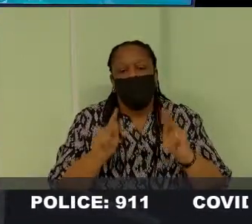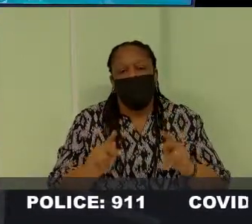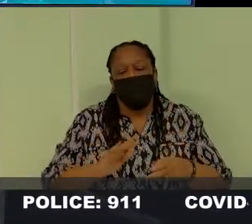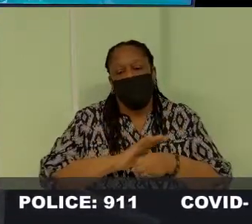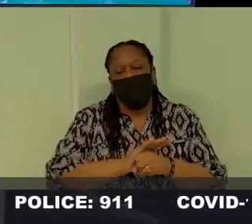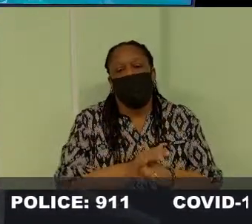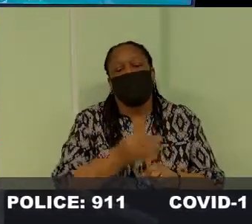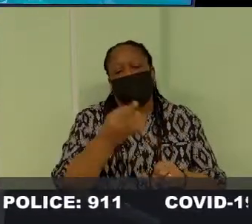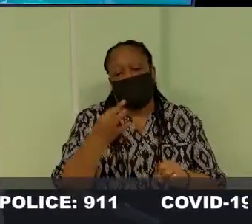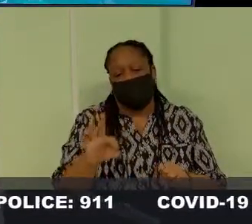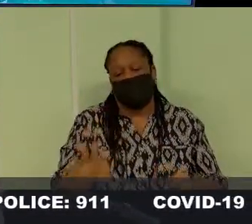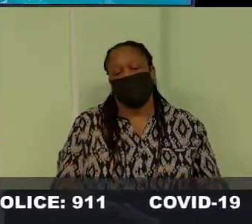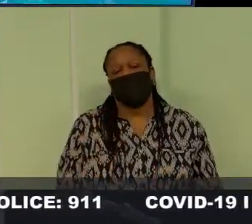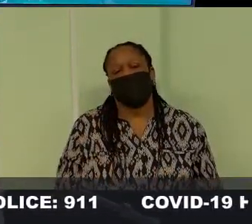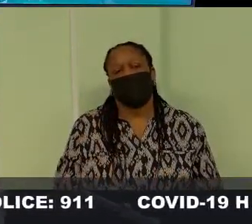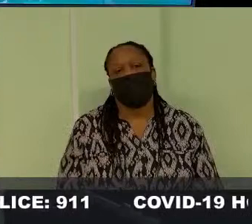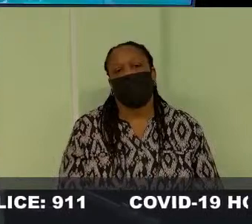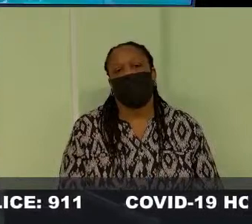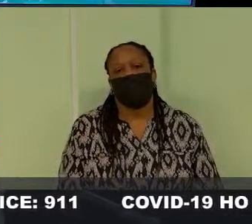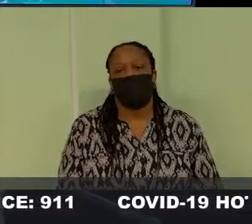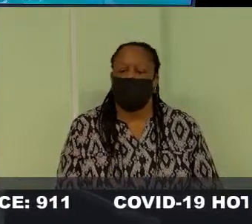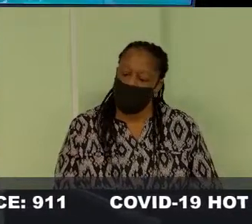cases.